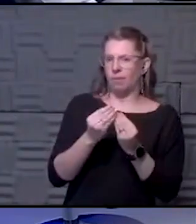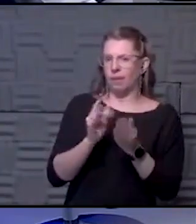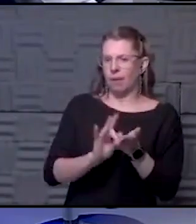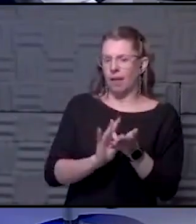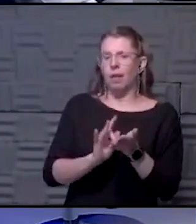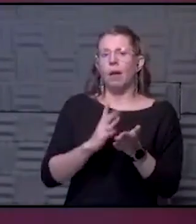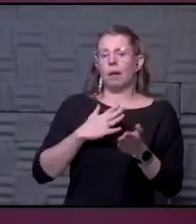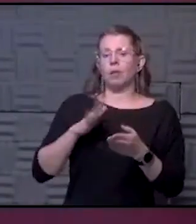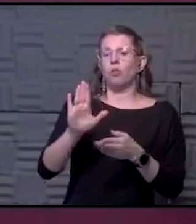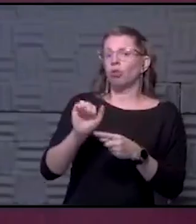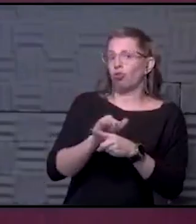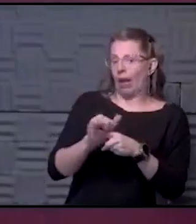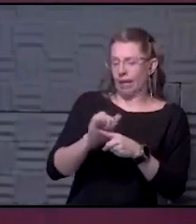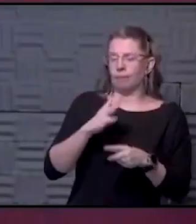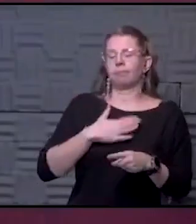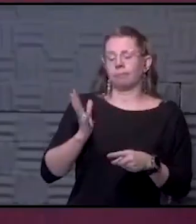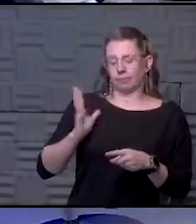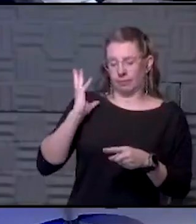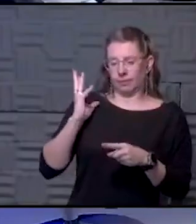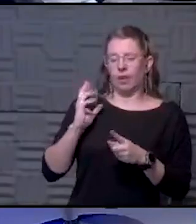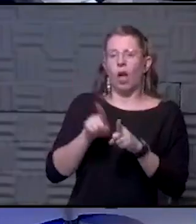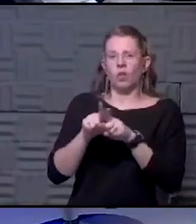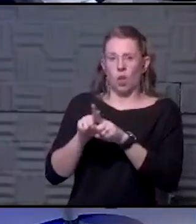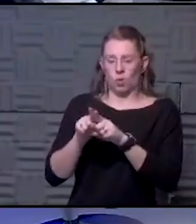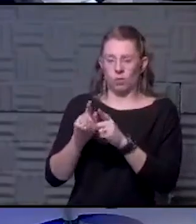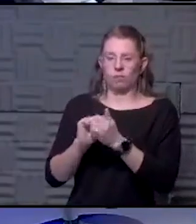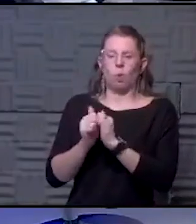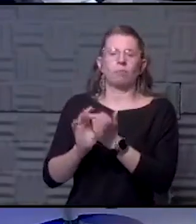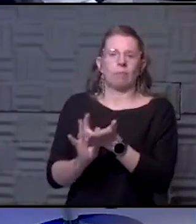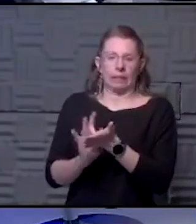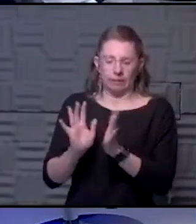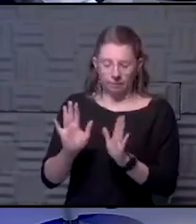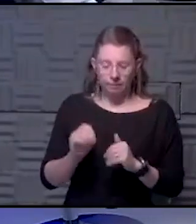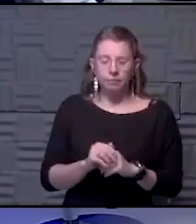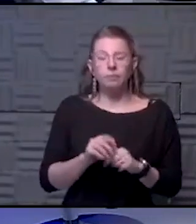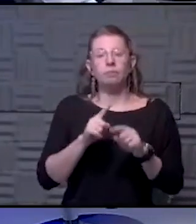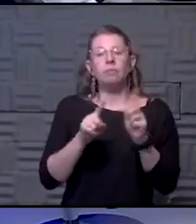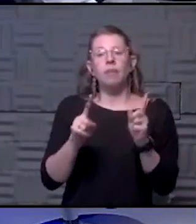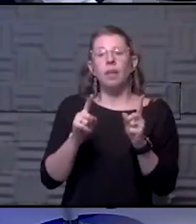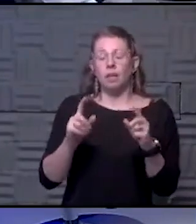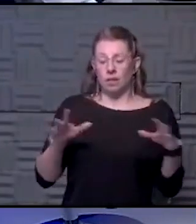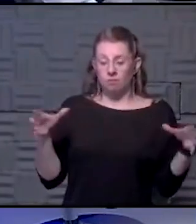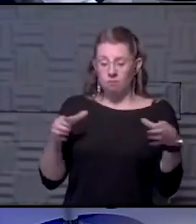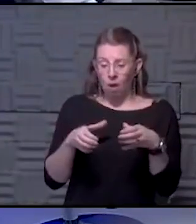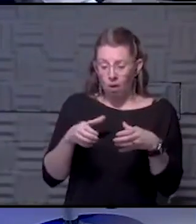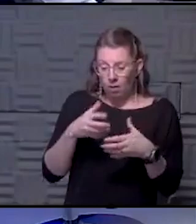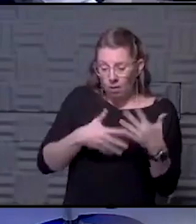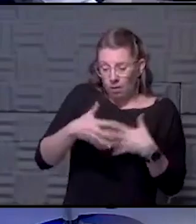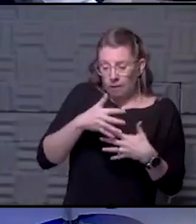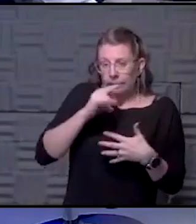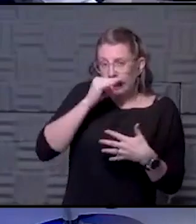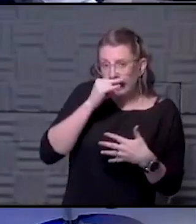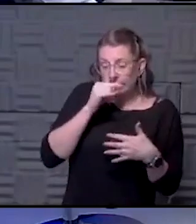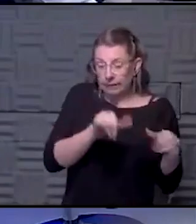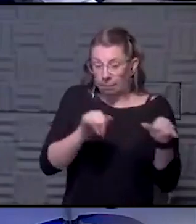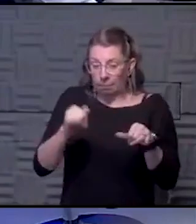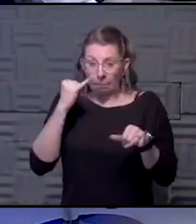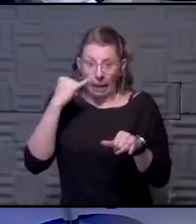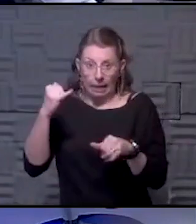right? By training, yes. Yep. Yep. And sports medicine. But are small group gatherings of kids similar to